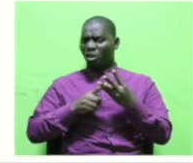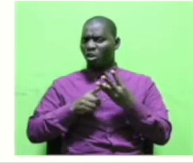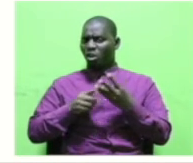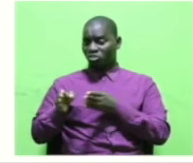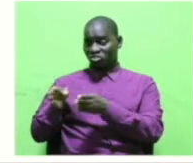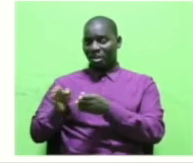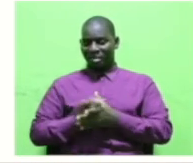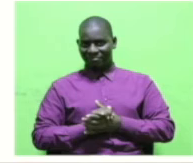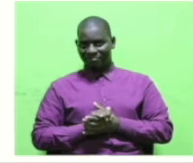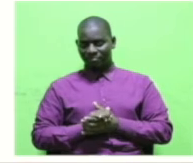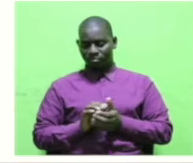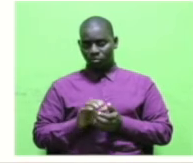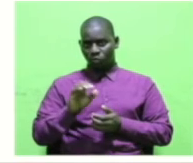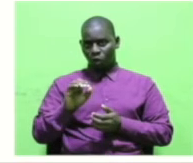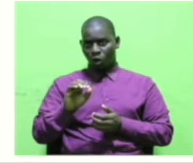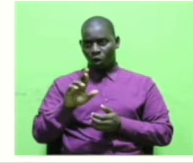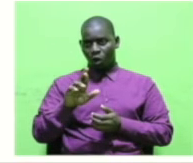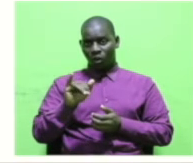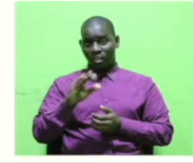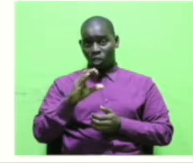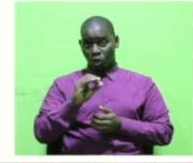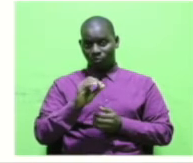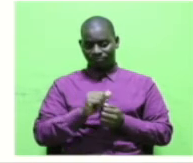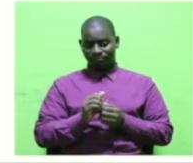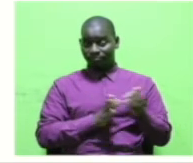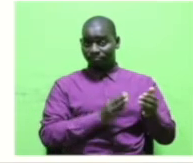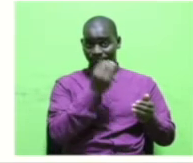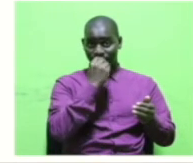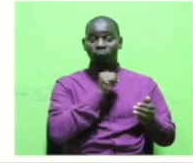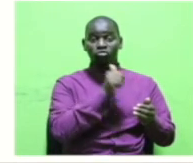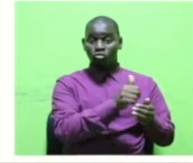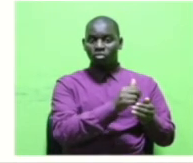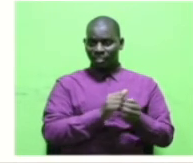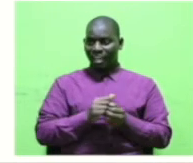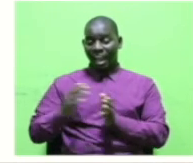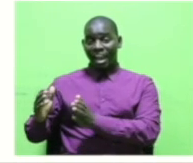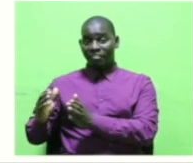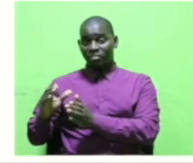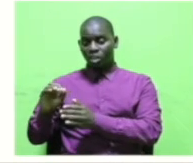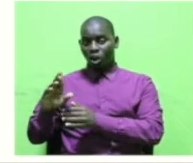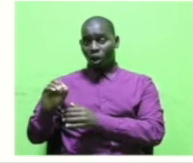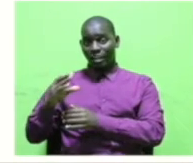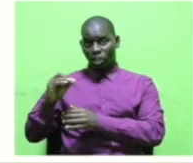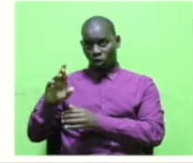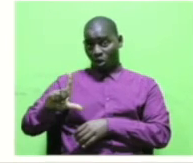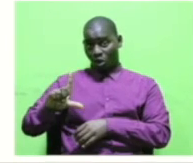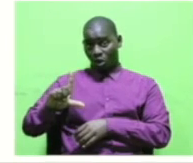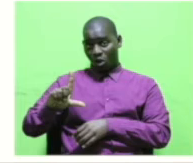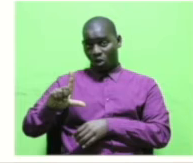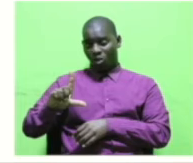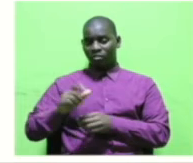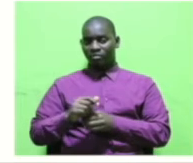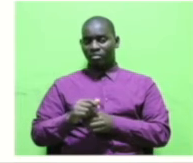two auricles are the right auricle and the left auricle, and the two ventricles are the